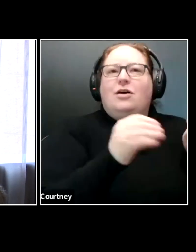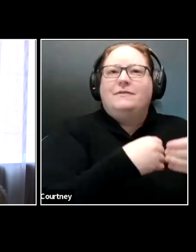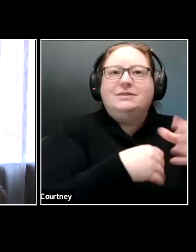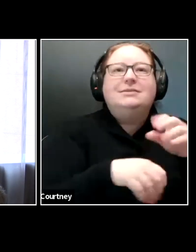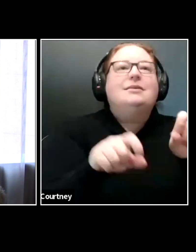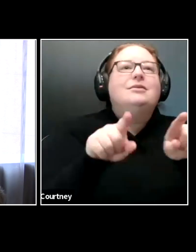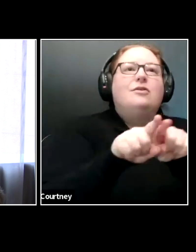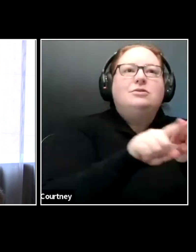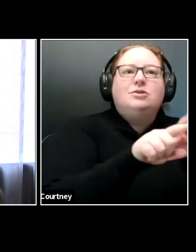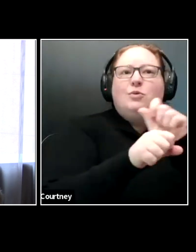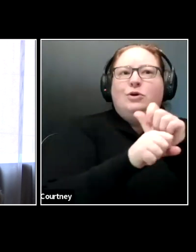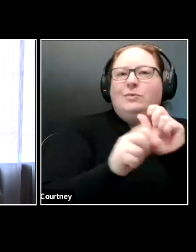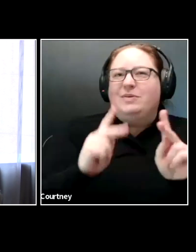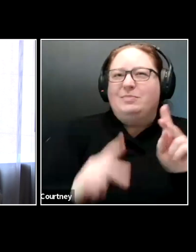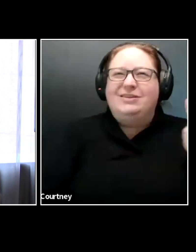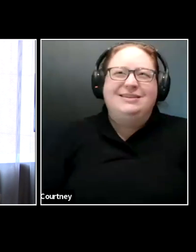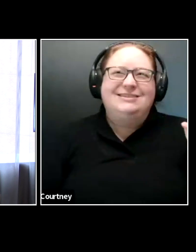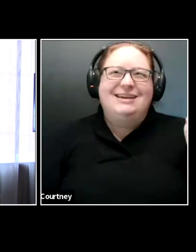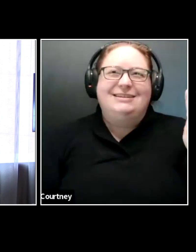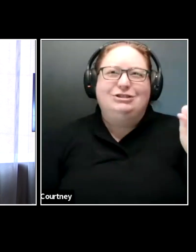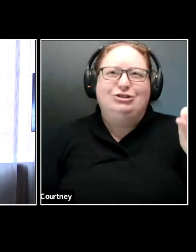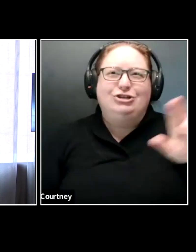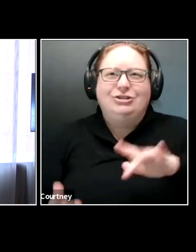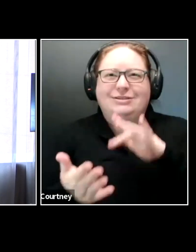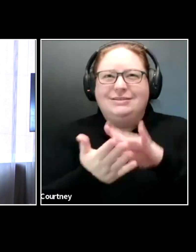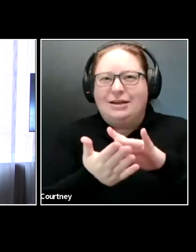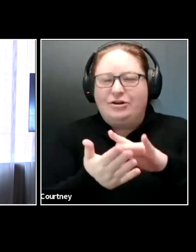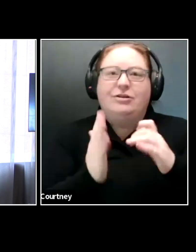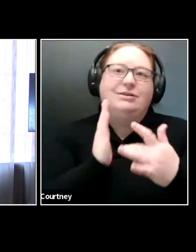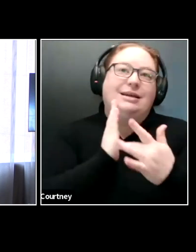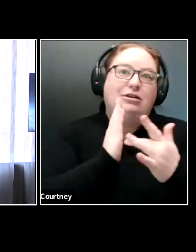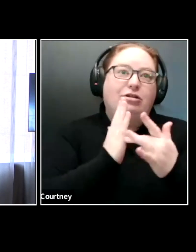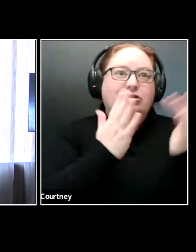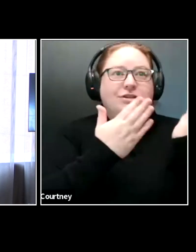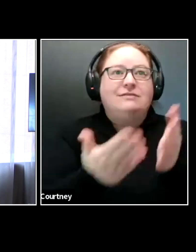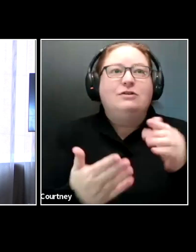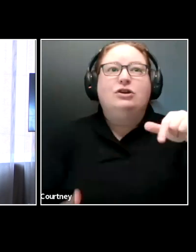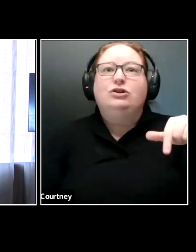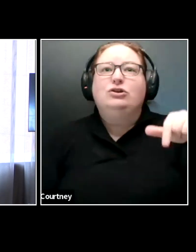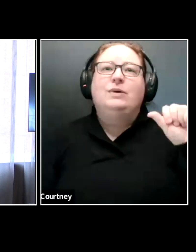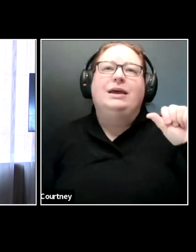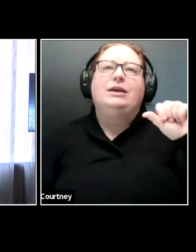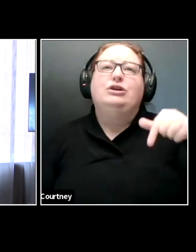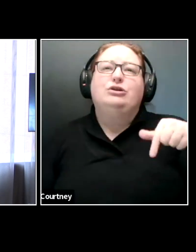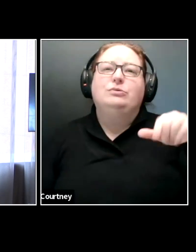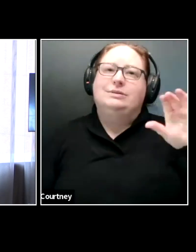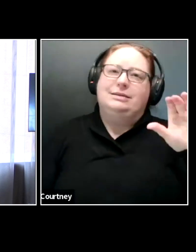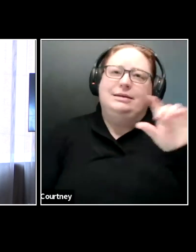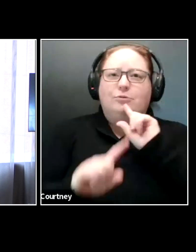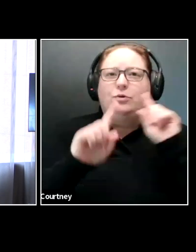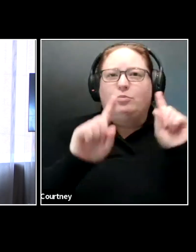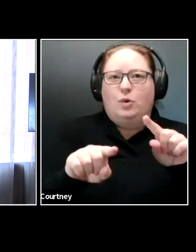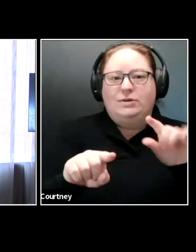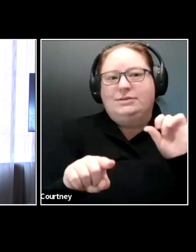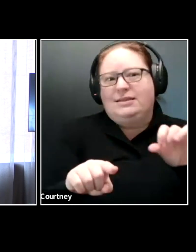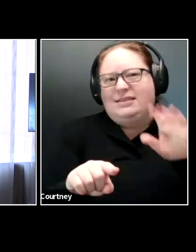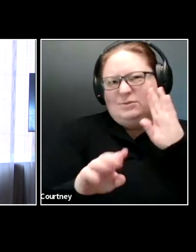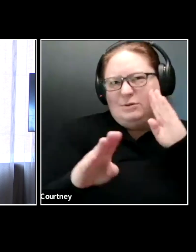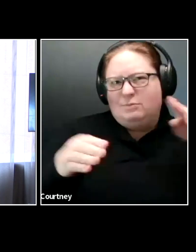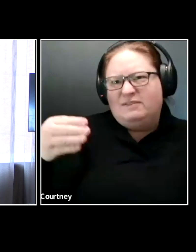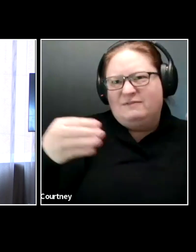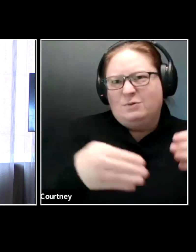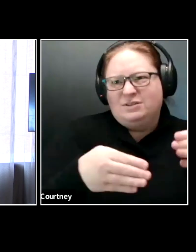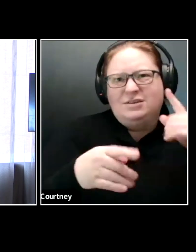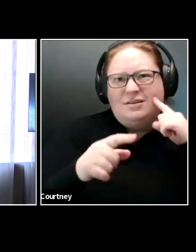at the Tasker Center on technology delivery and QA/QC reports, which is what I'm going to focus on in